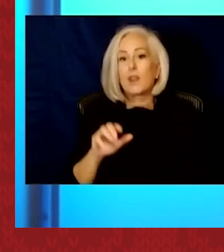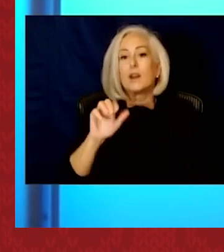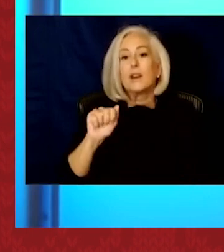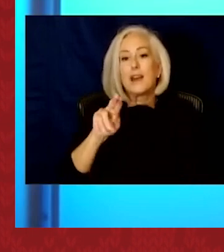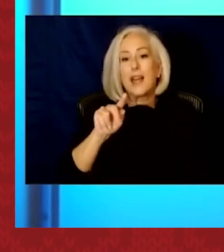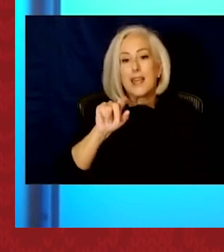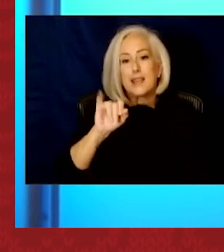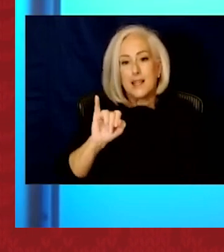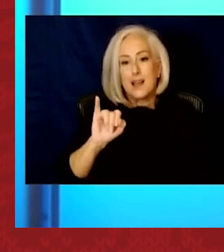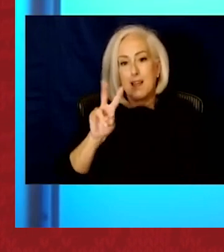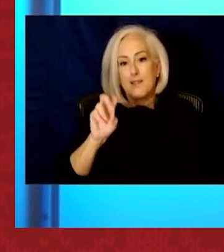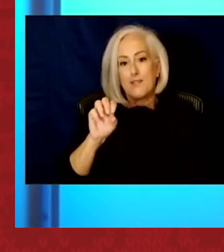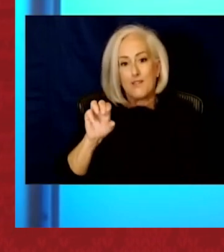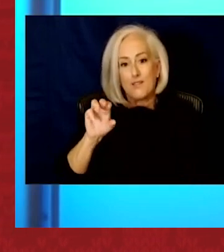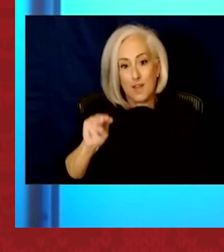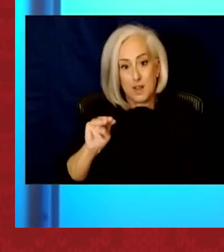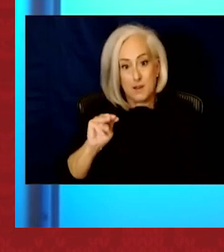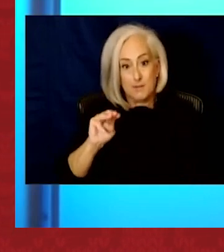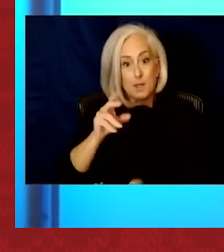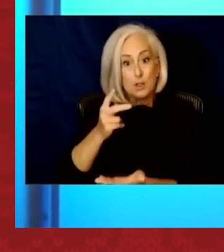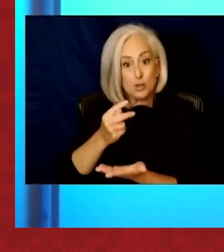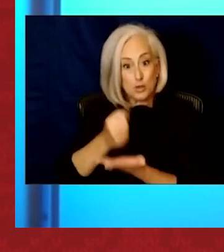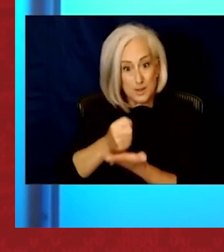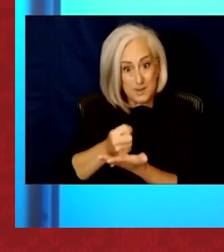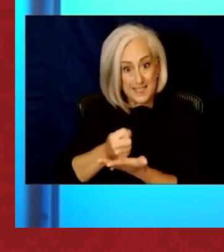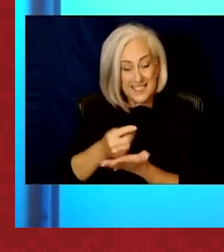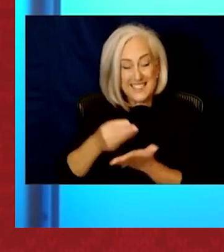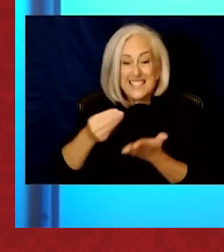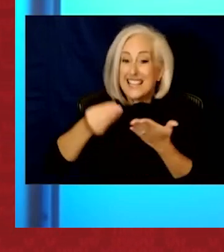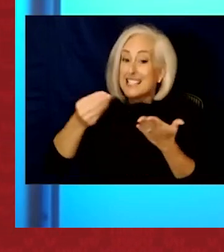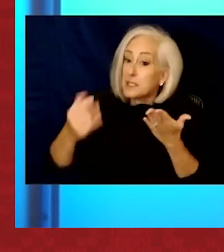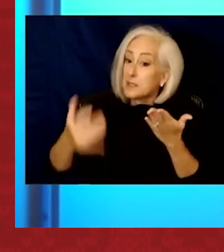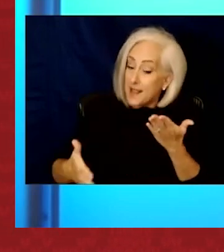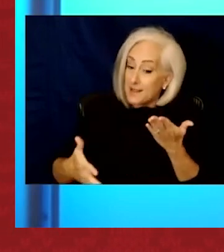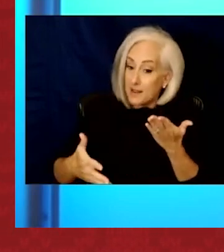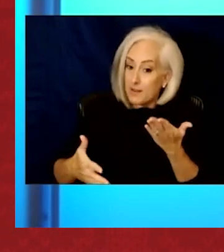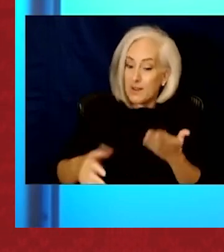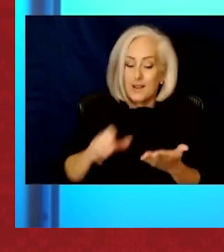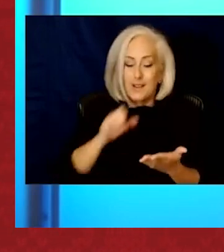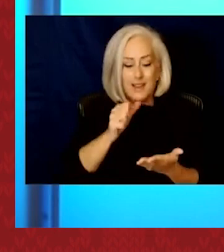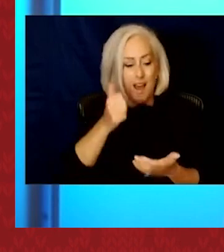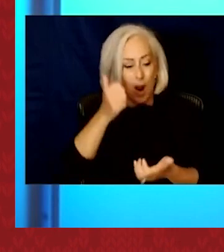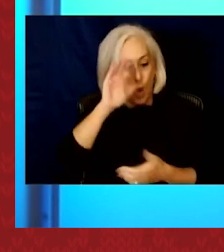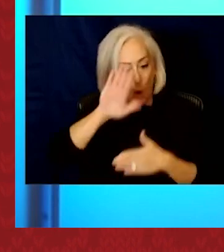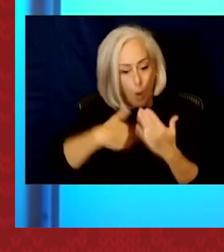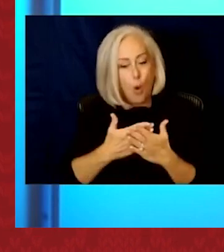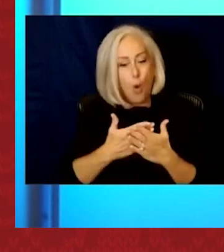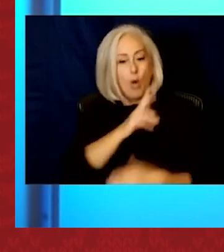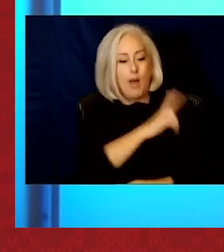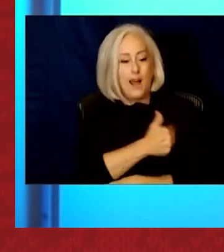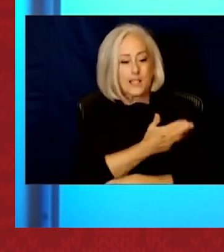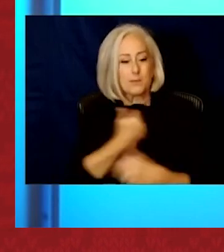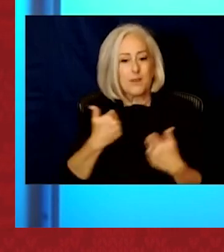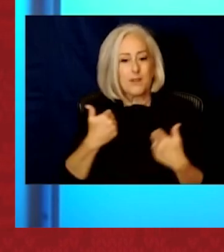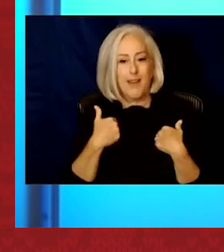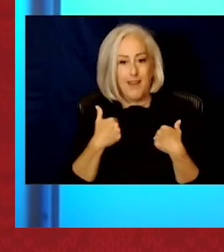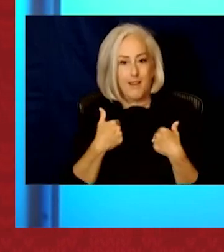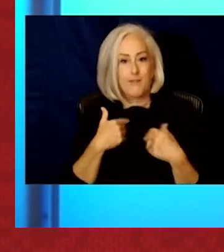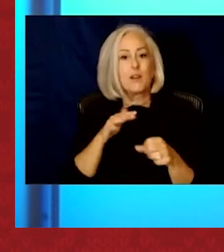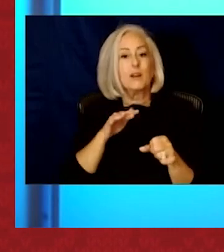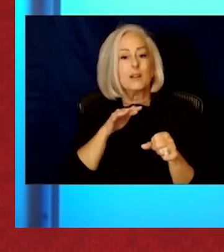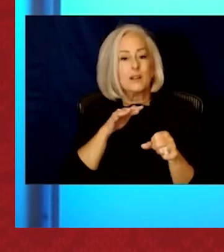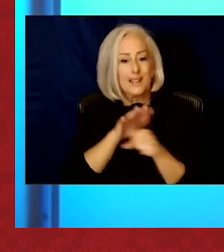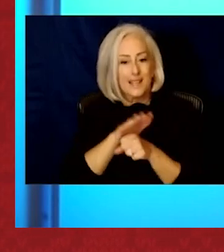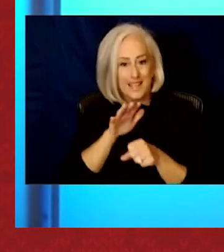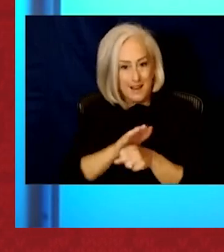snake bites, is expensive, and not every hospital carries what would consider an adequate dose of the anti-venom. We don't have that